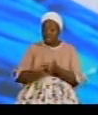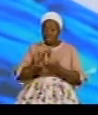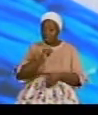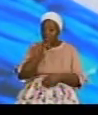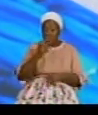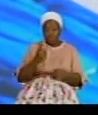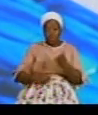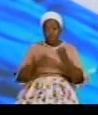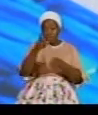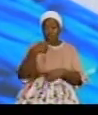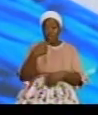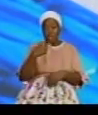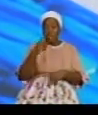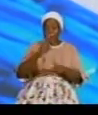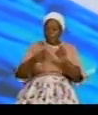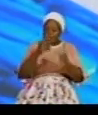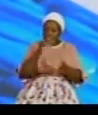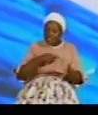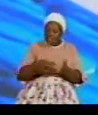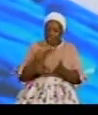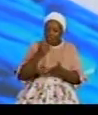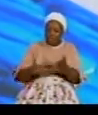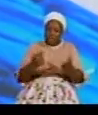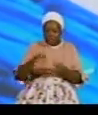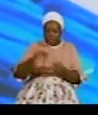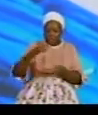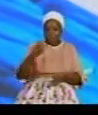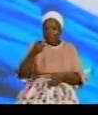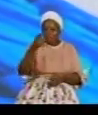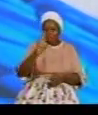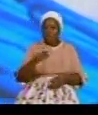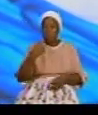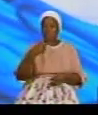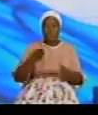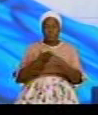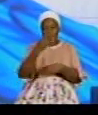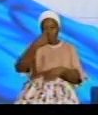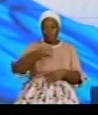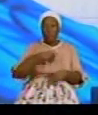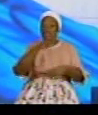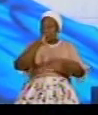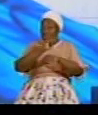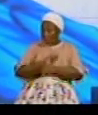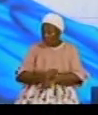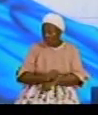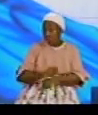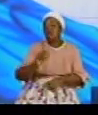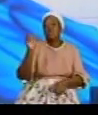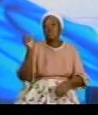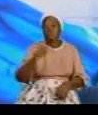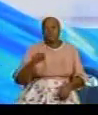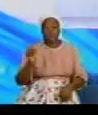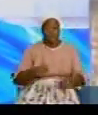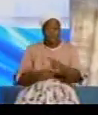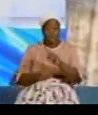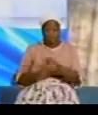But this is what the Spirit of God is saying through me. Tradition, yes,